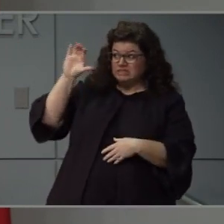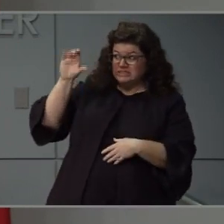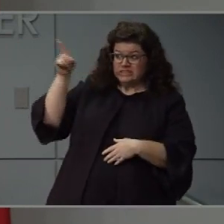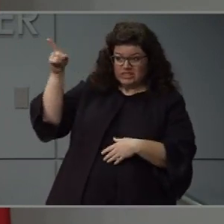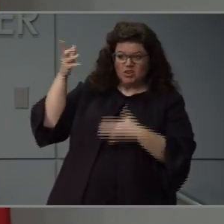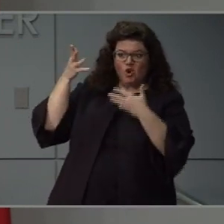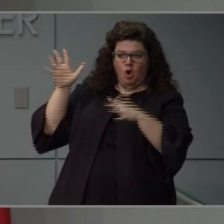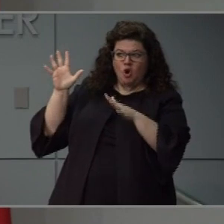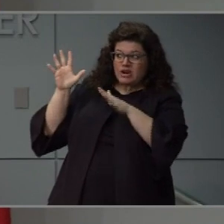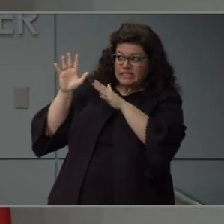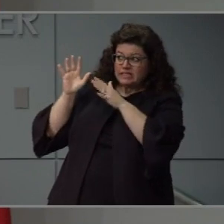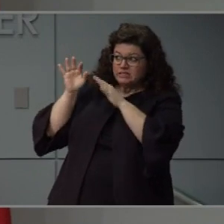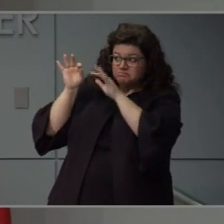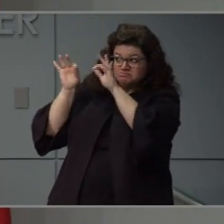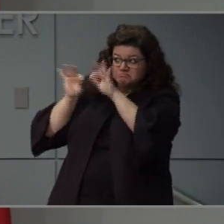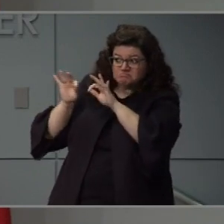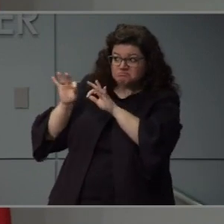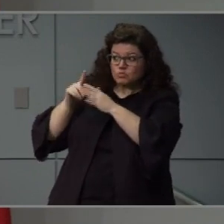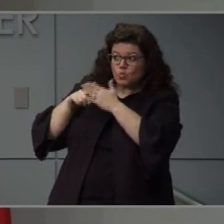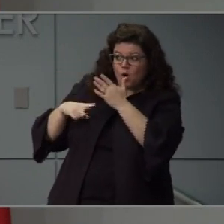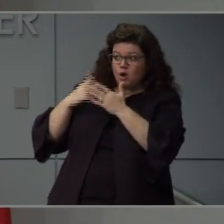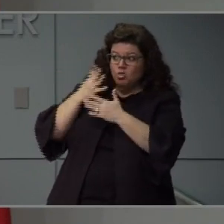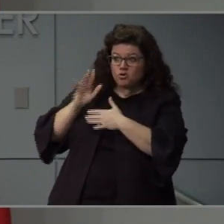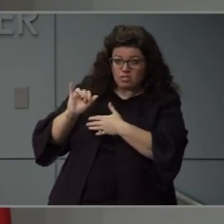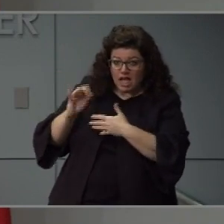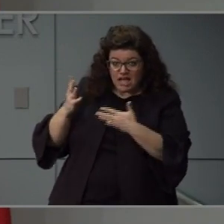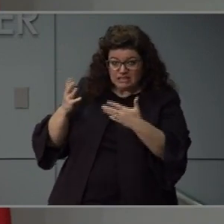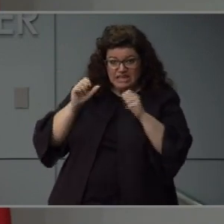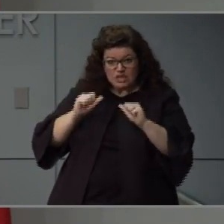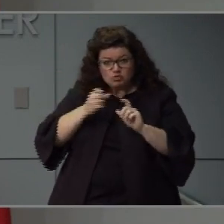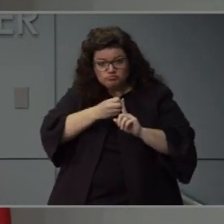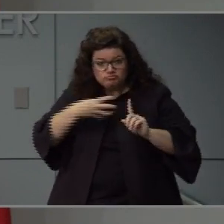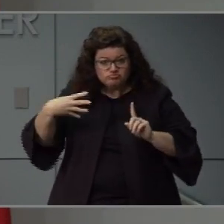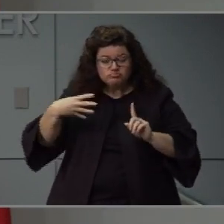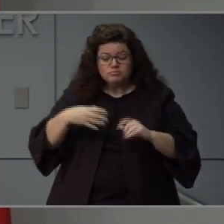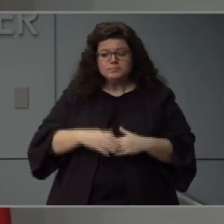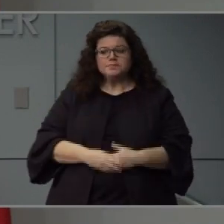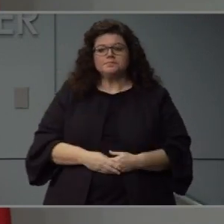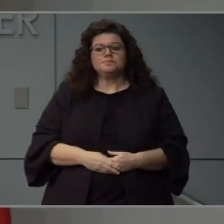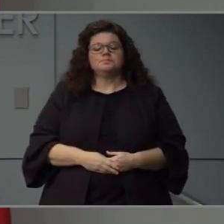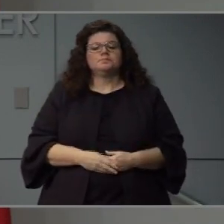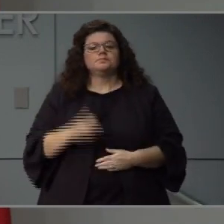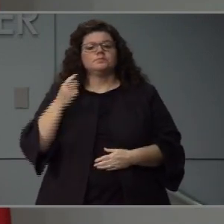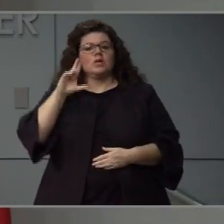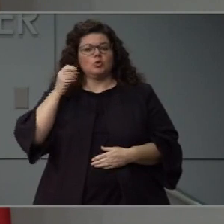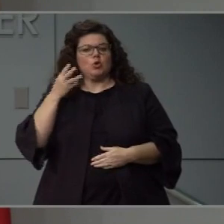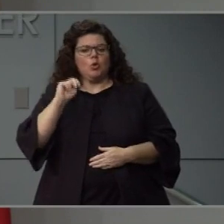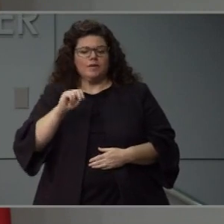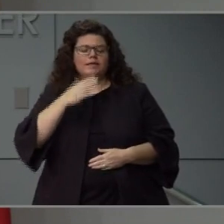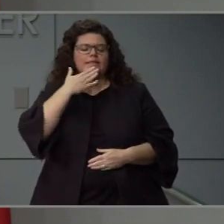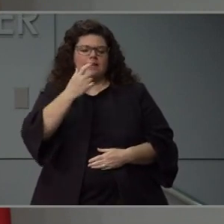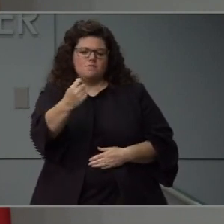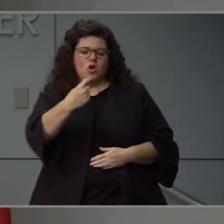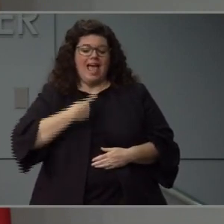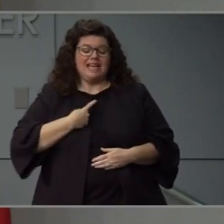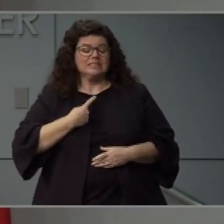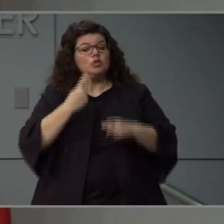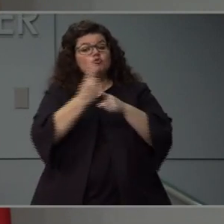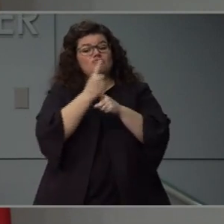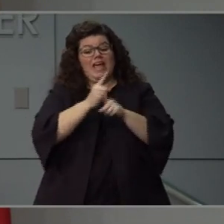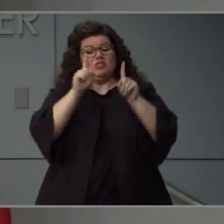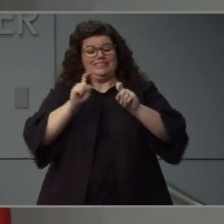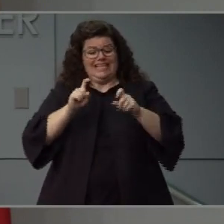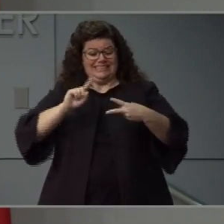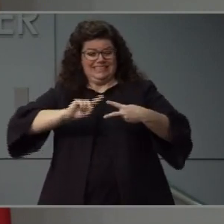I think everyone's waiting for an answer on that. Yeah. Thanks, Helen. Great question about regular testing. So I think that is where we